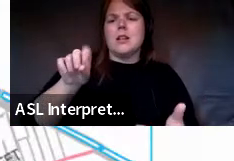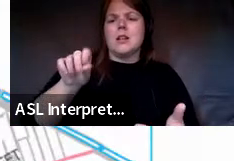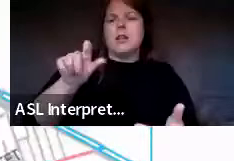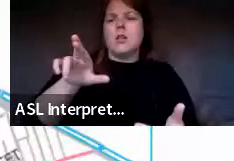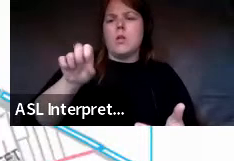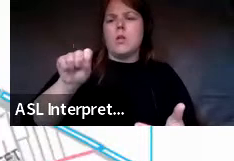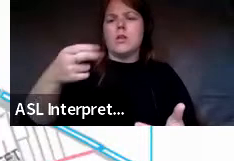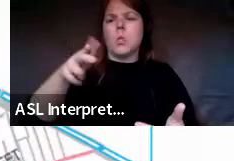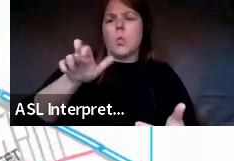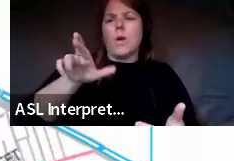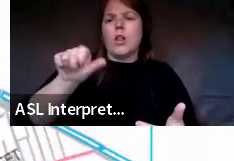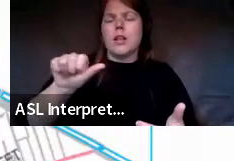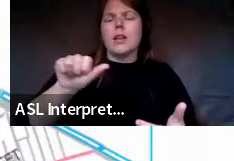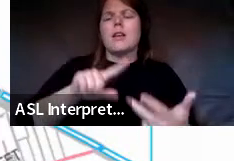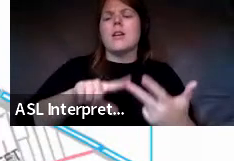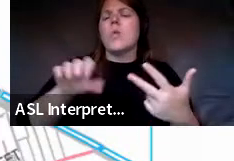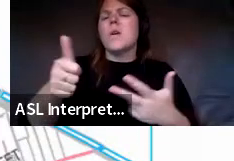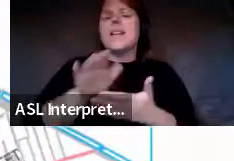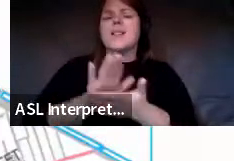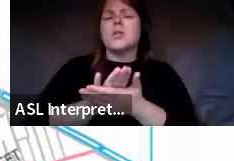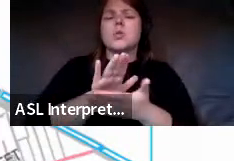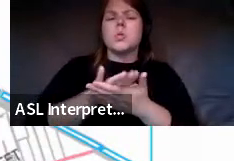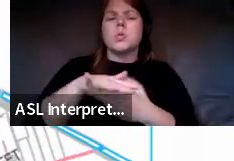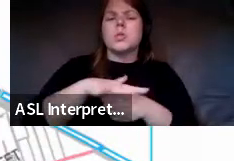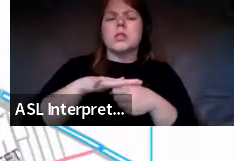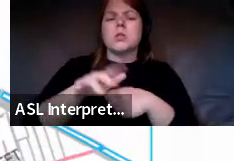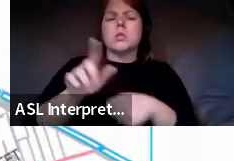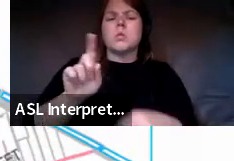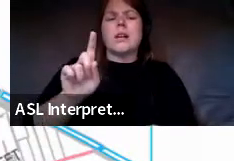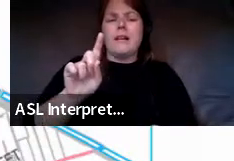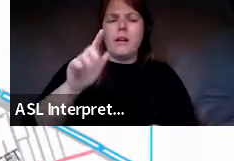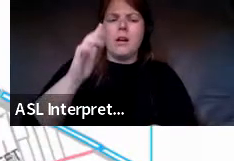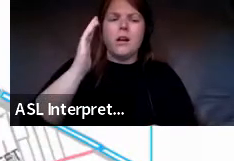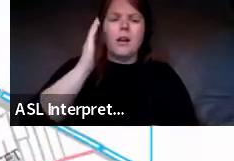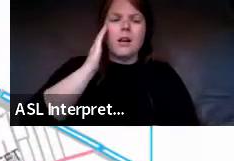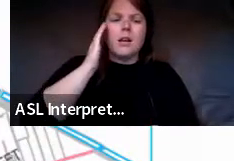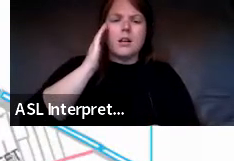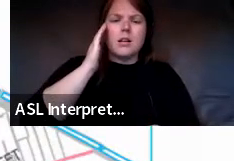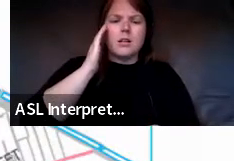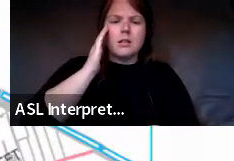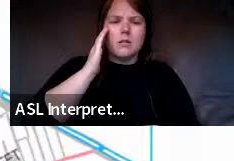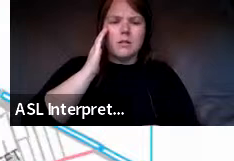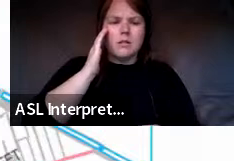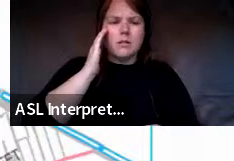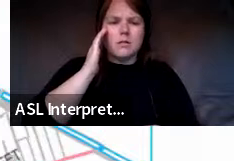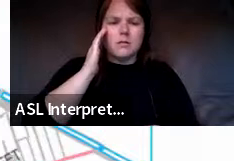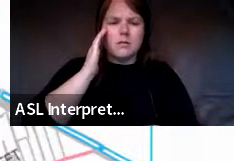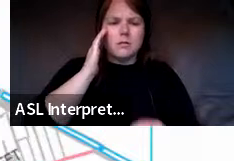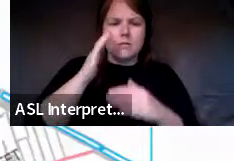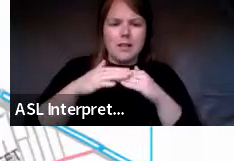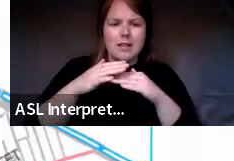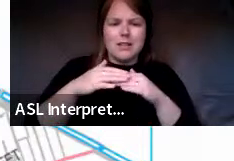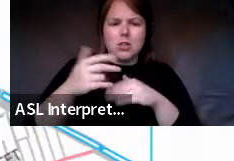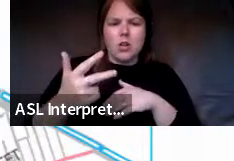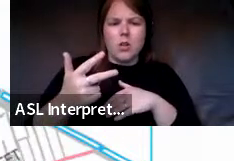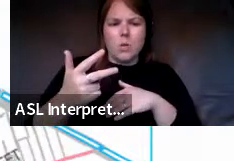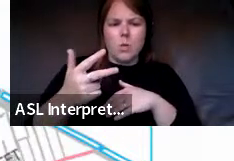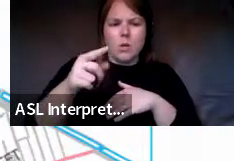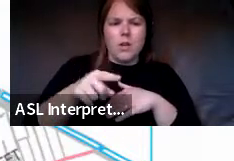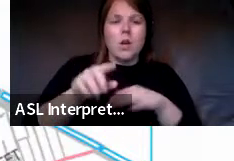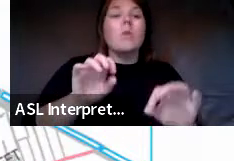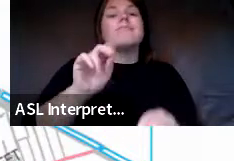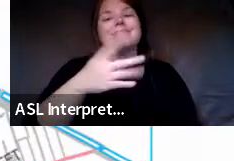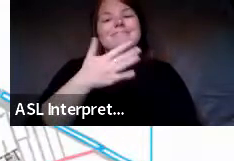what other schools in the AB617 area is it connecting? Because I noticed at least 3 of those were. Thank